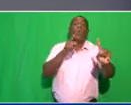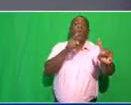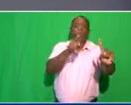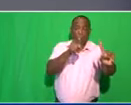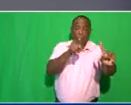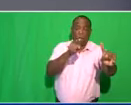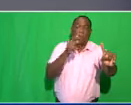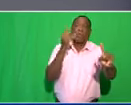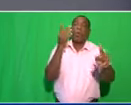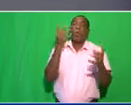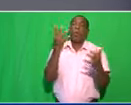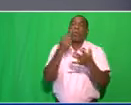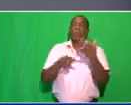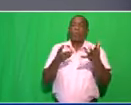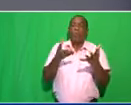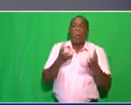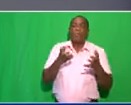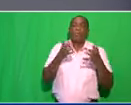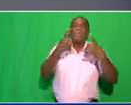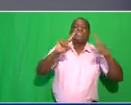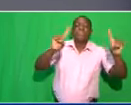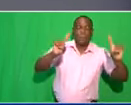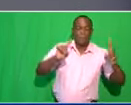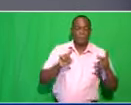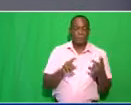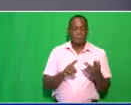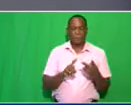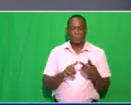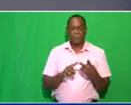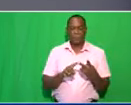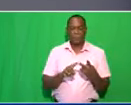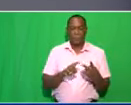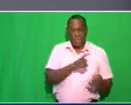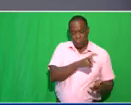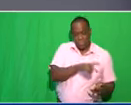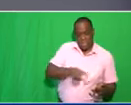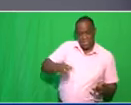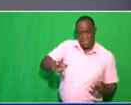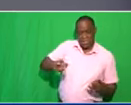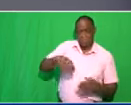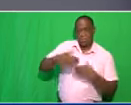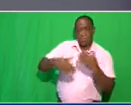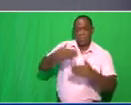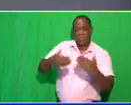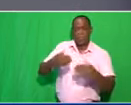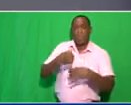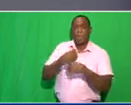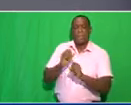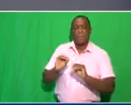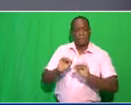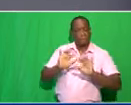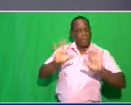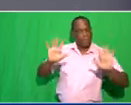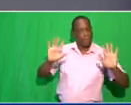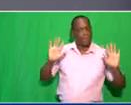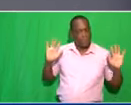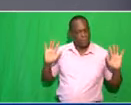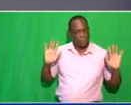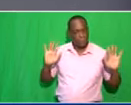results, and the transitioning process from primary to secondary school.